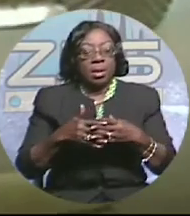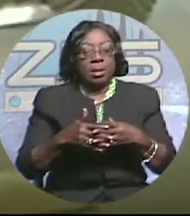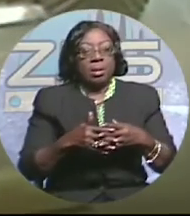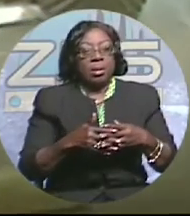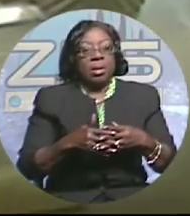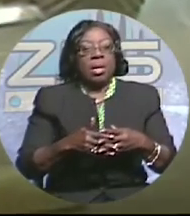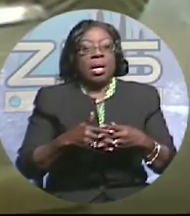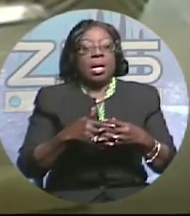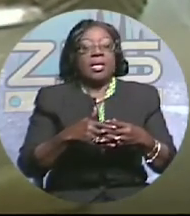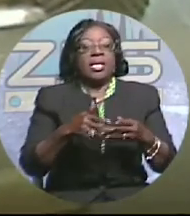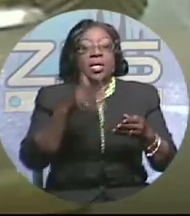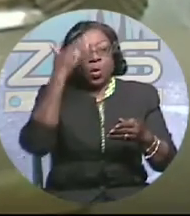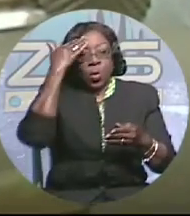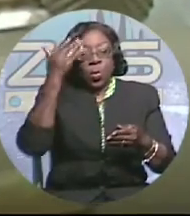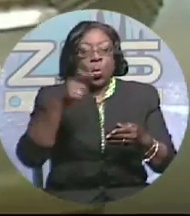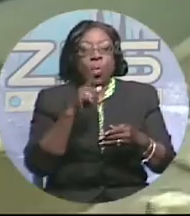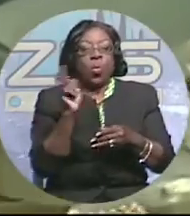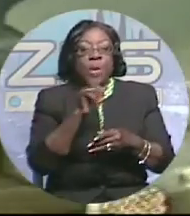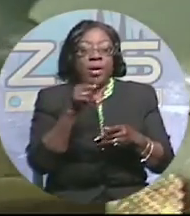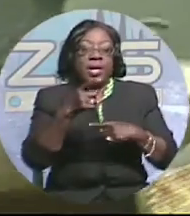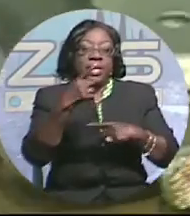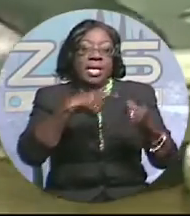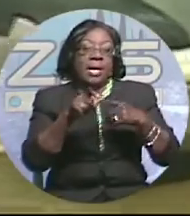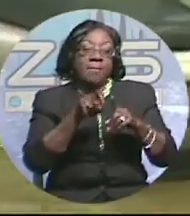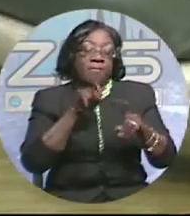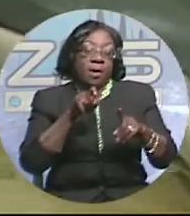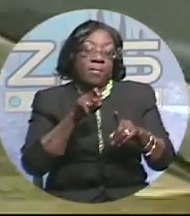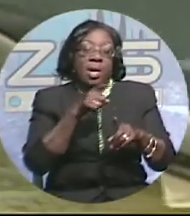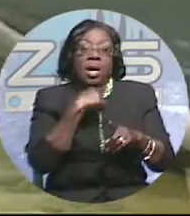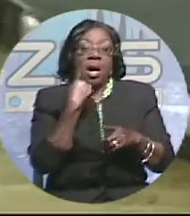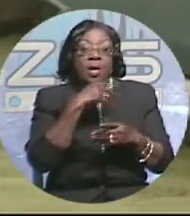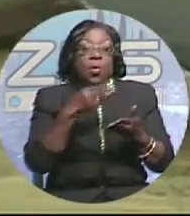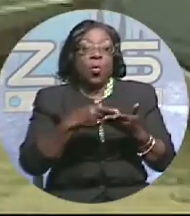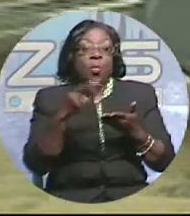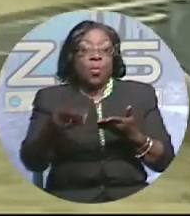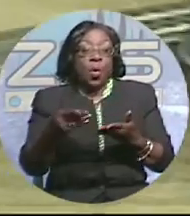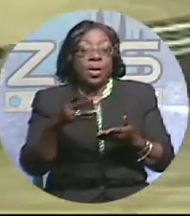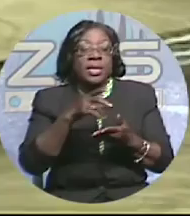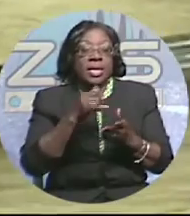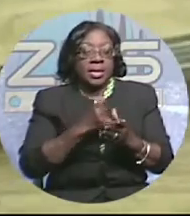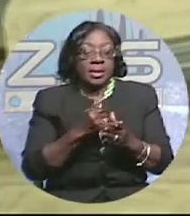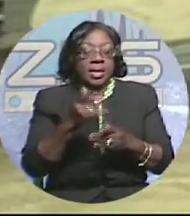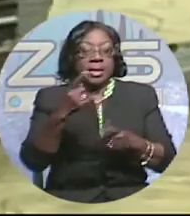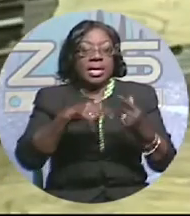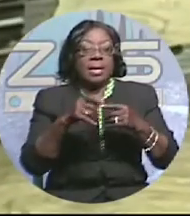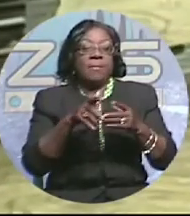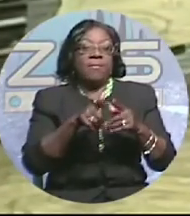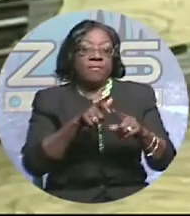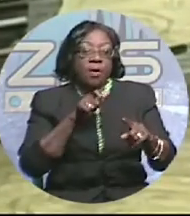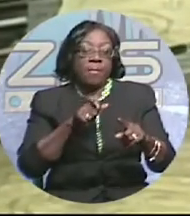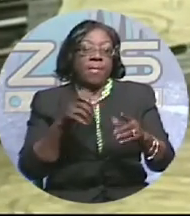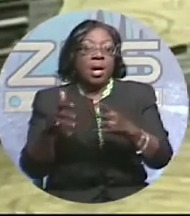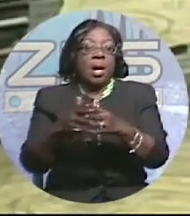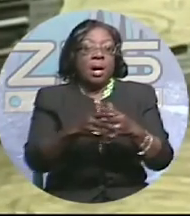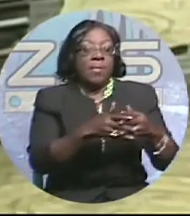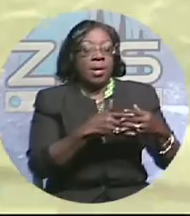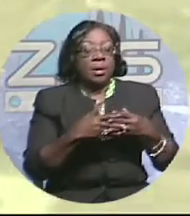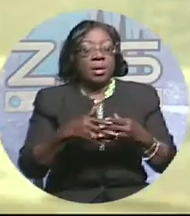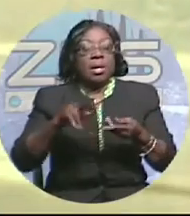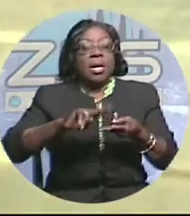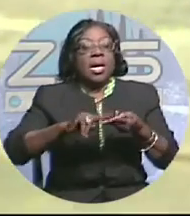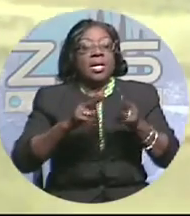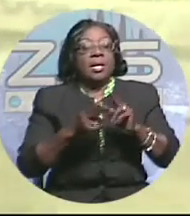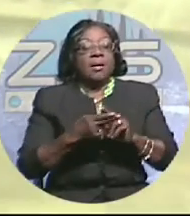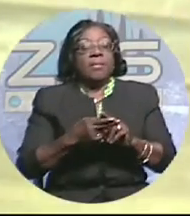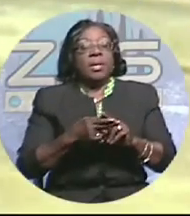who purchased it. Results have showed that most of the firearms found here in the Bahamas come from the United States. Another firearm